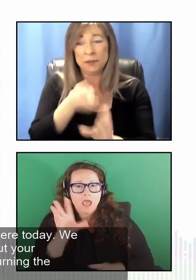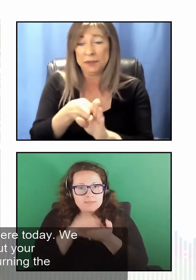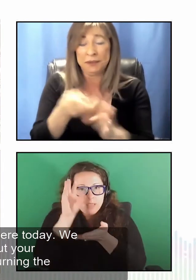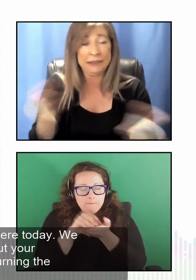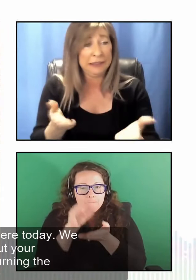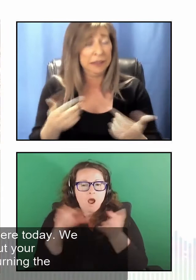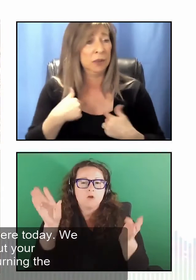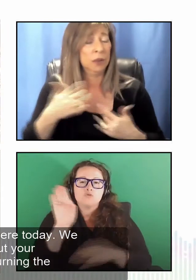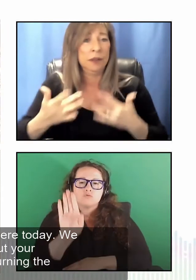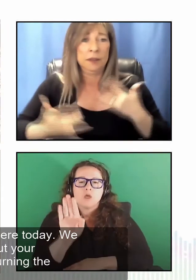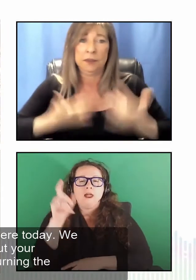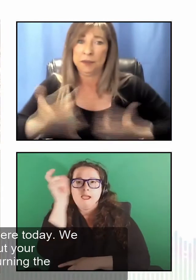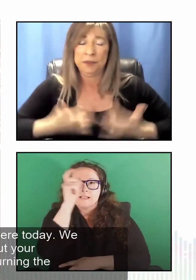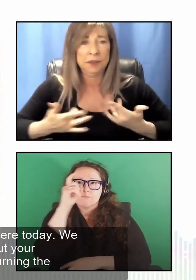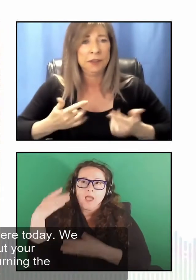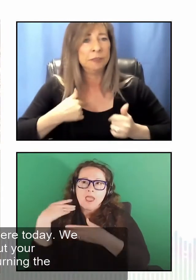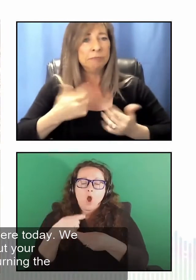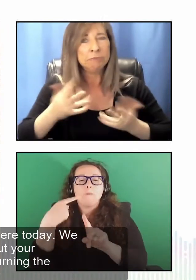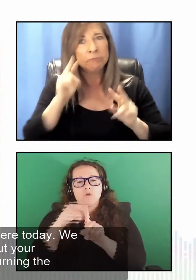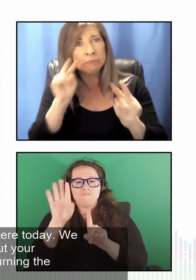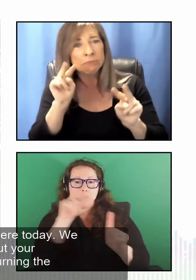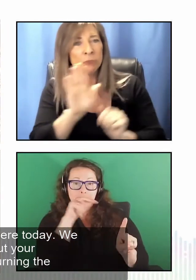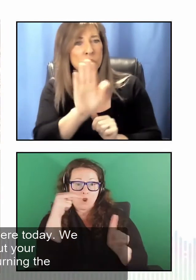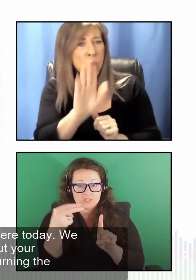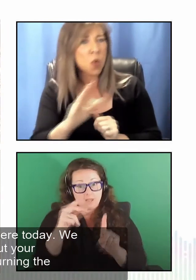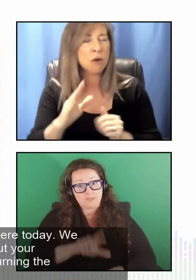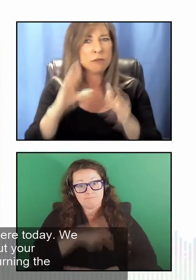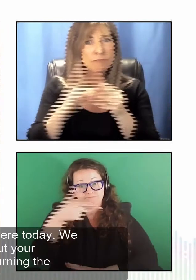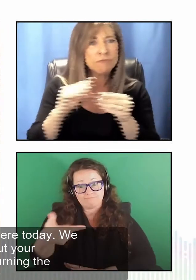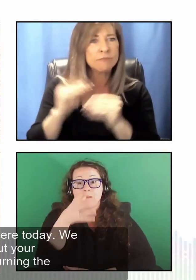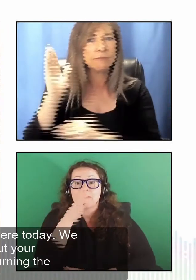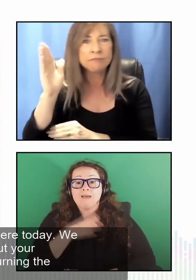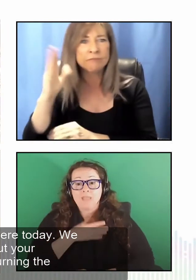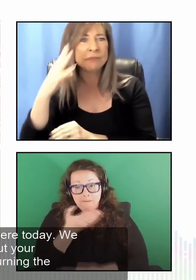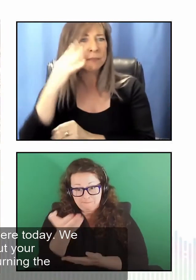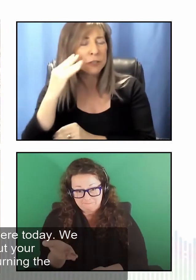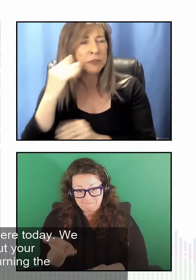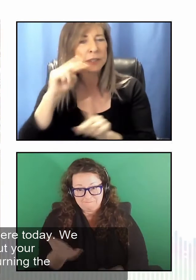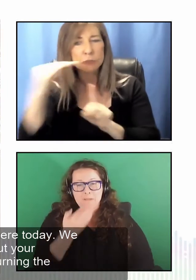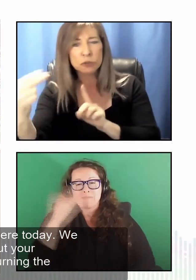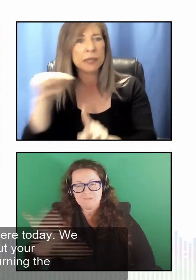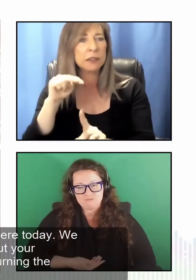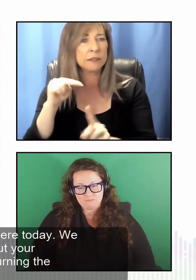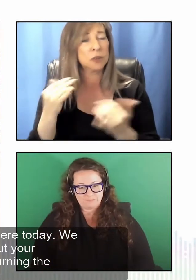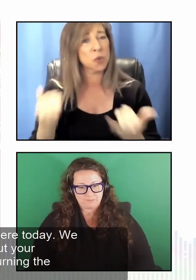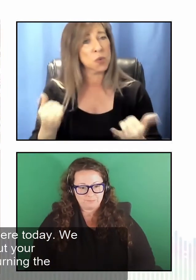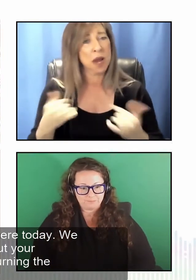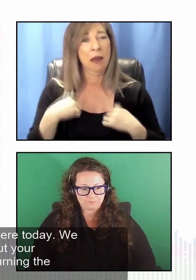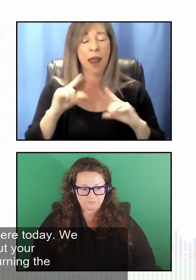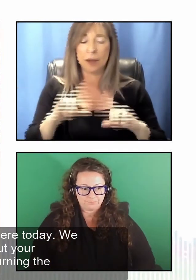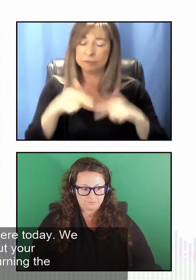to hear you and learn more about your experience and your perspective. So I'm turning the microphone to